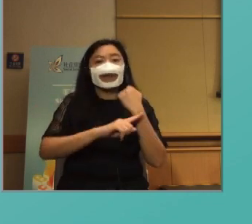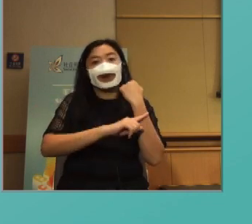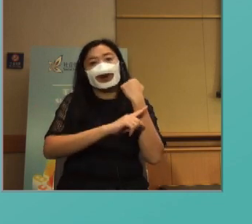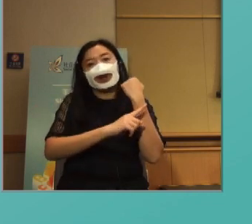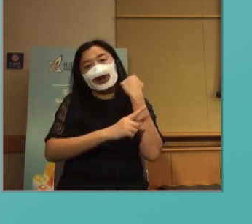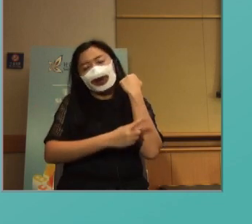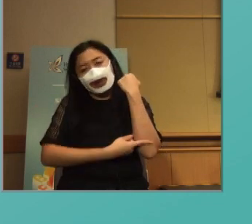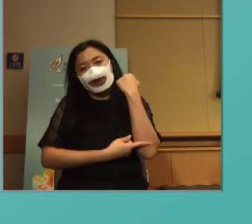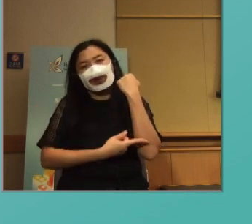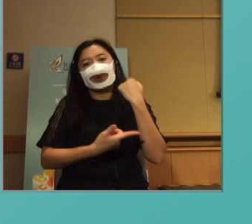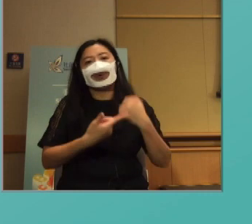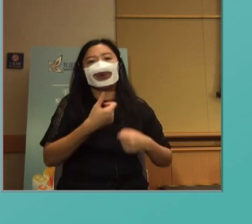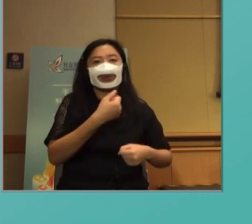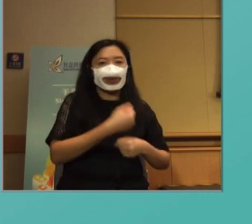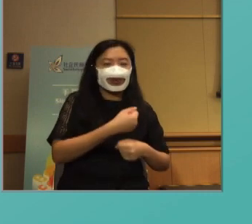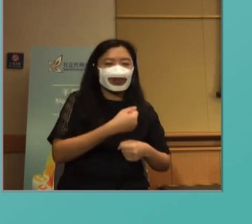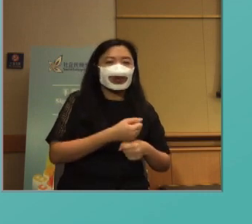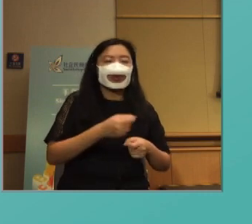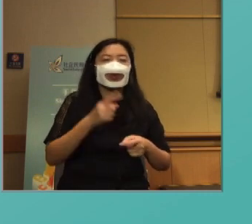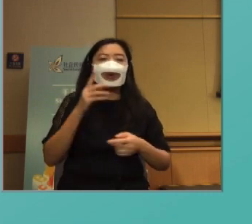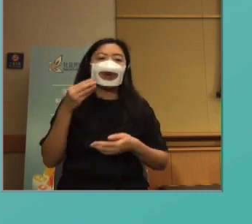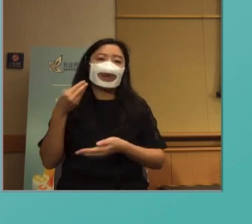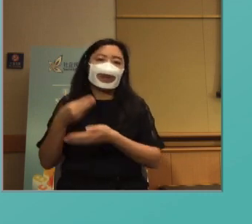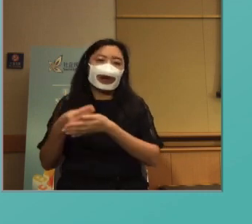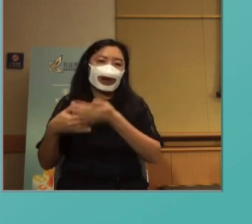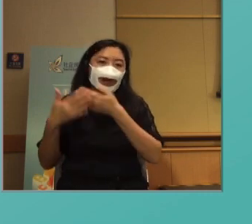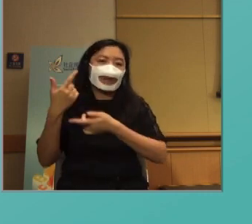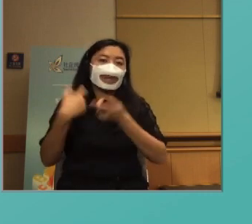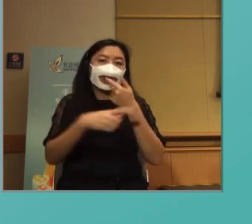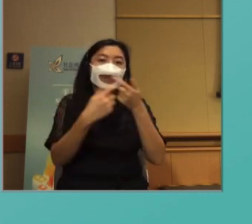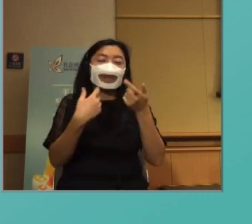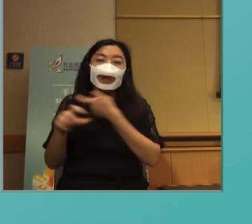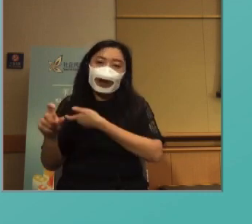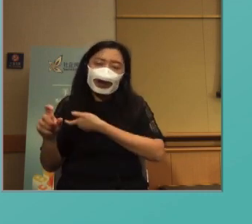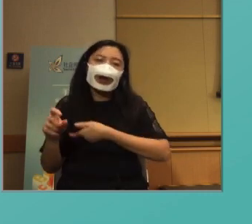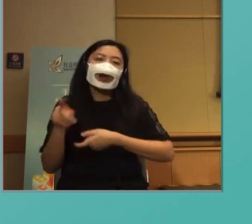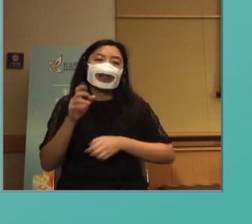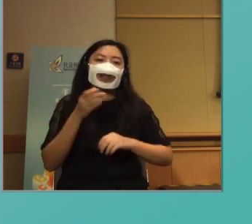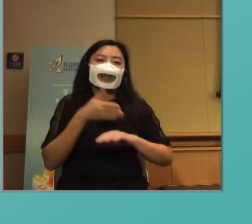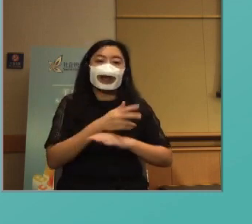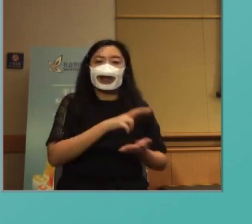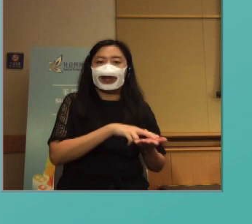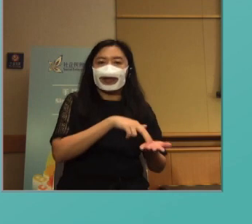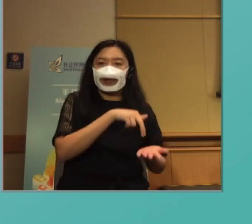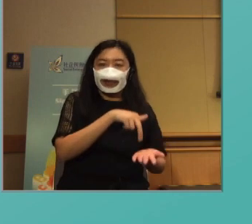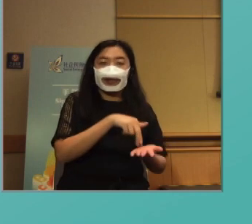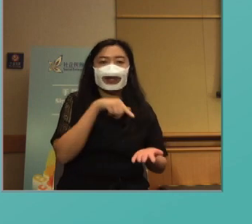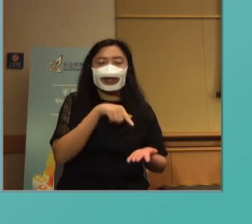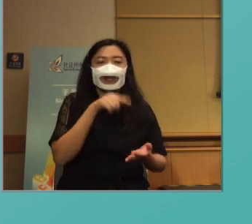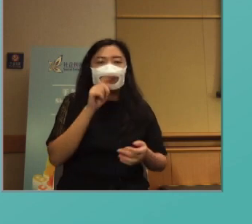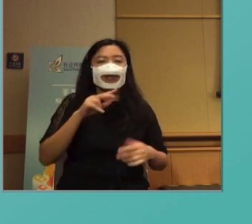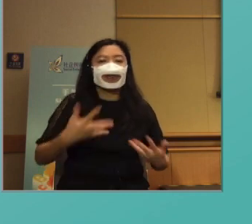purchase. The use of NFT in the social enterprise is one of the more recent and exciting